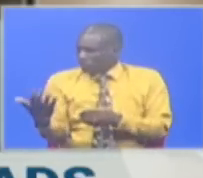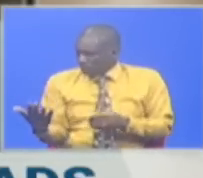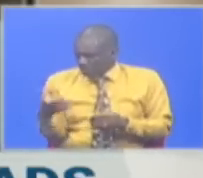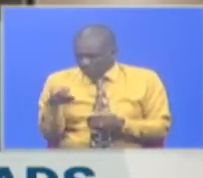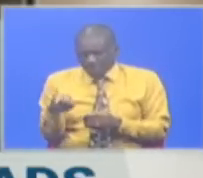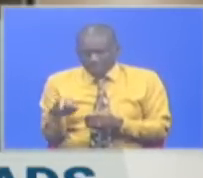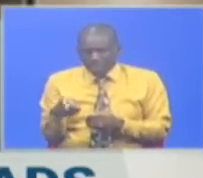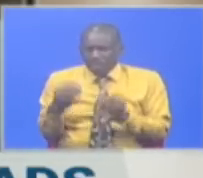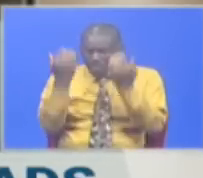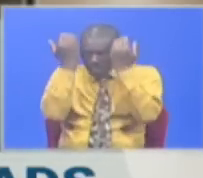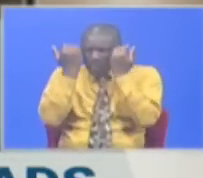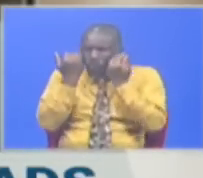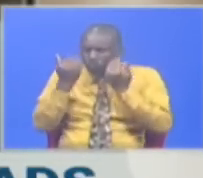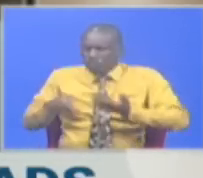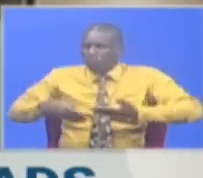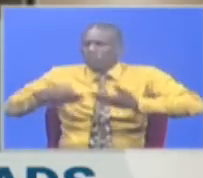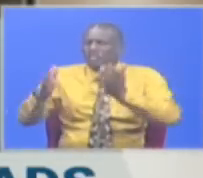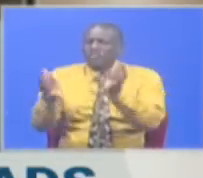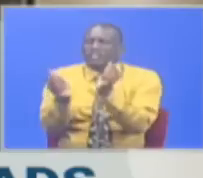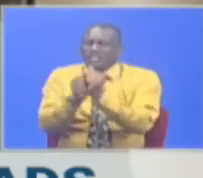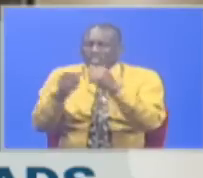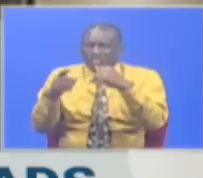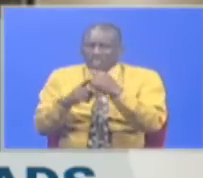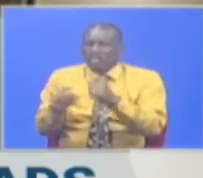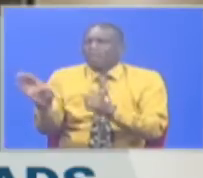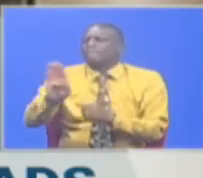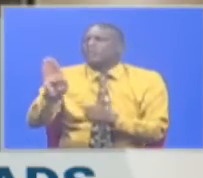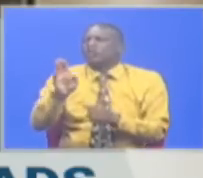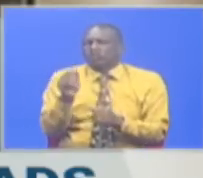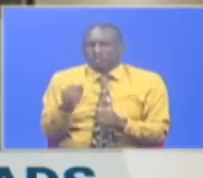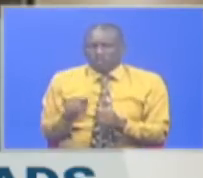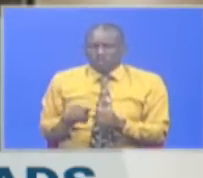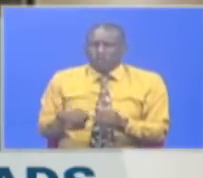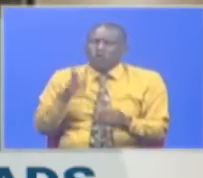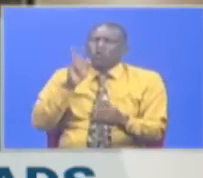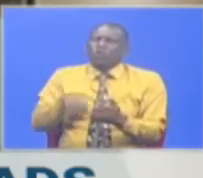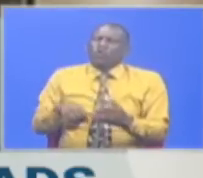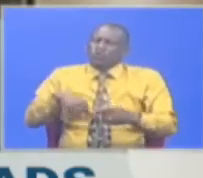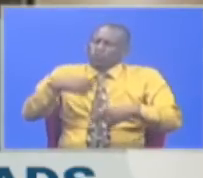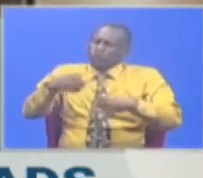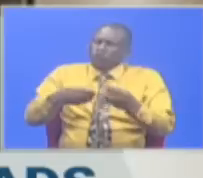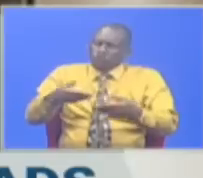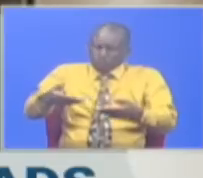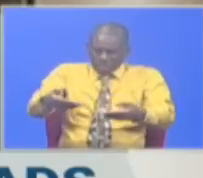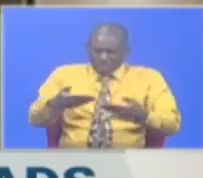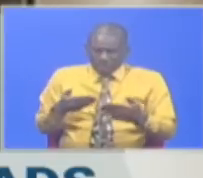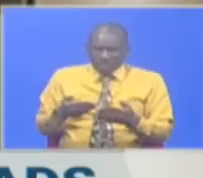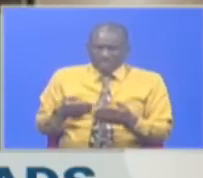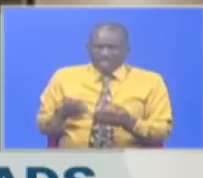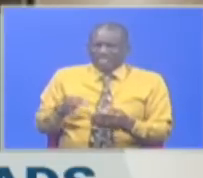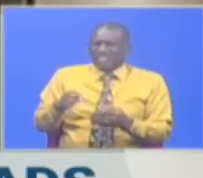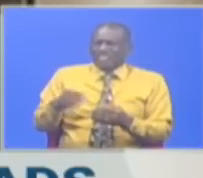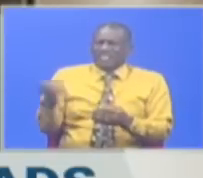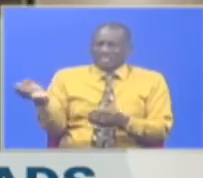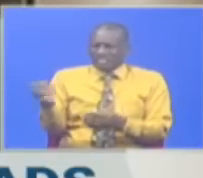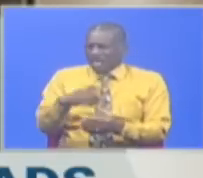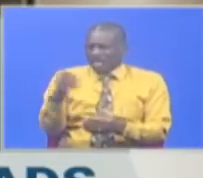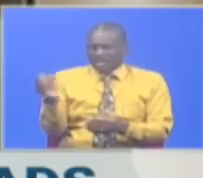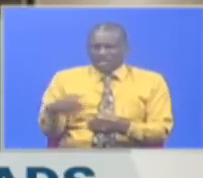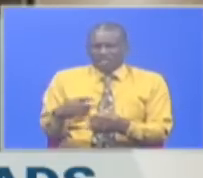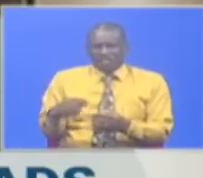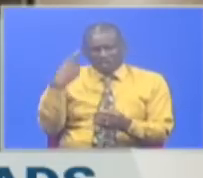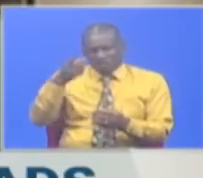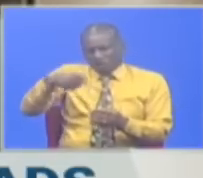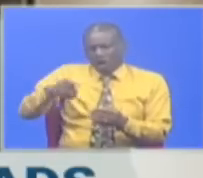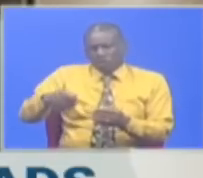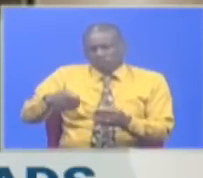the judiciary was given 16 billion. What we keep getting regularly is the recurrent for our